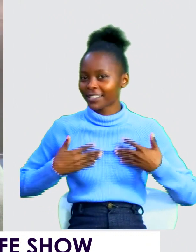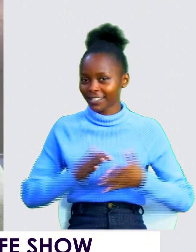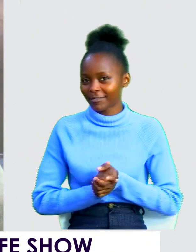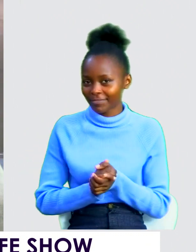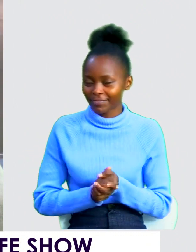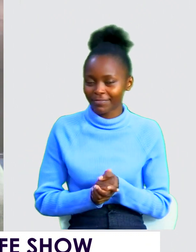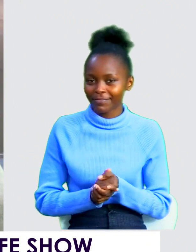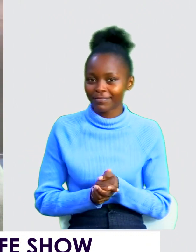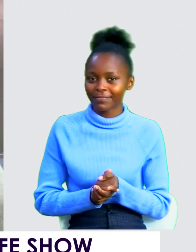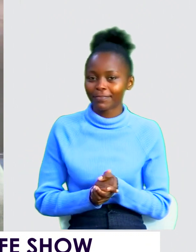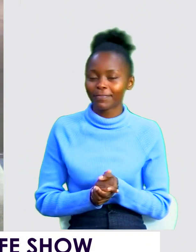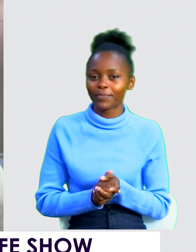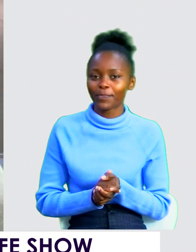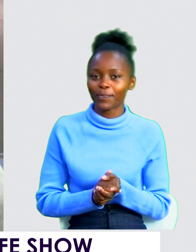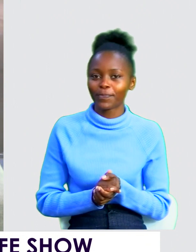Adrenaline is flowing in them.